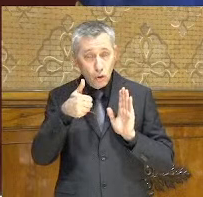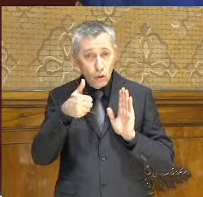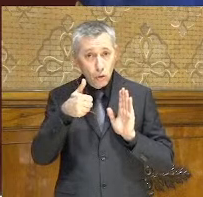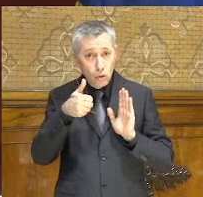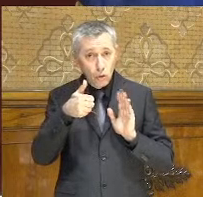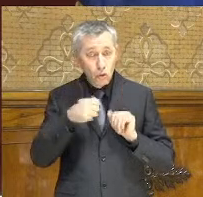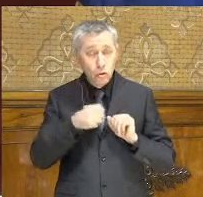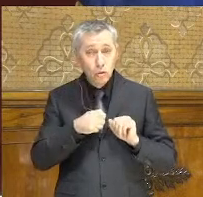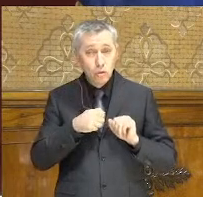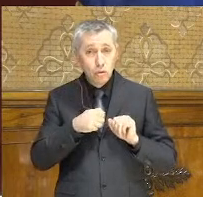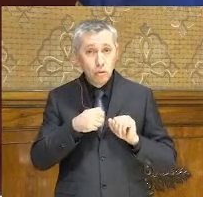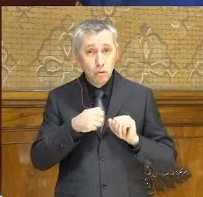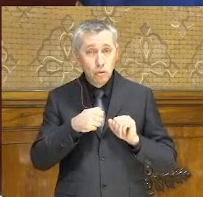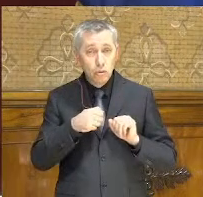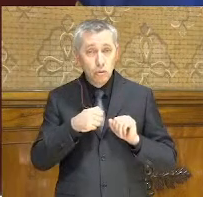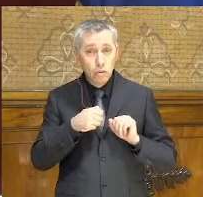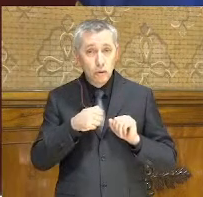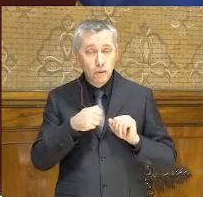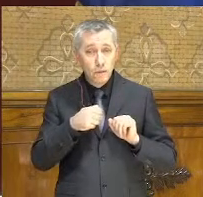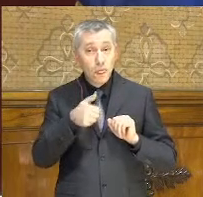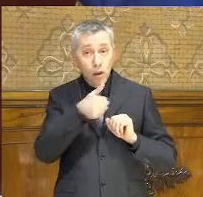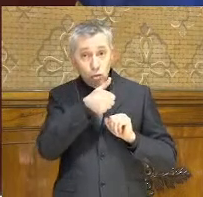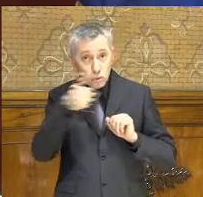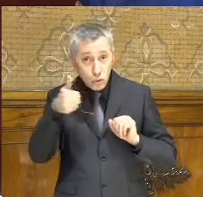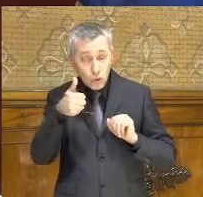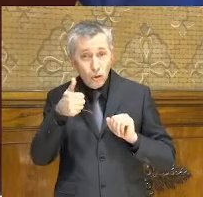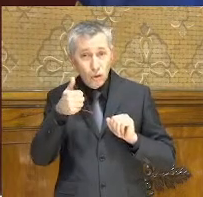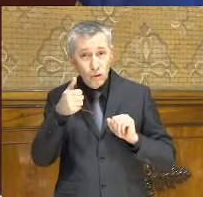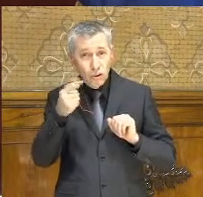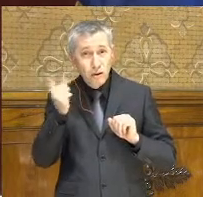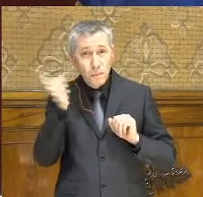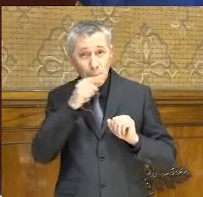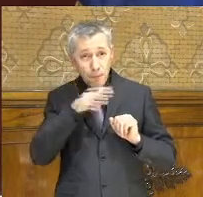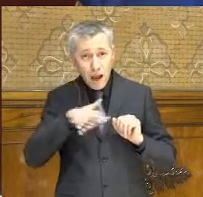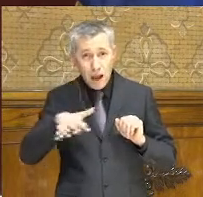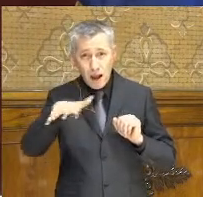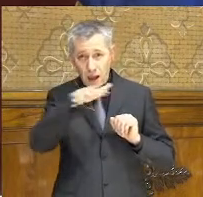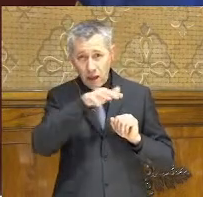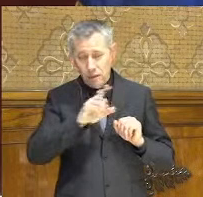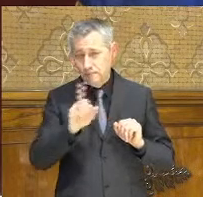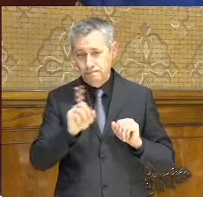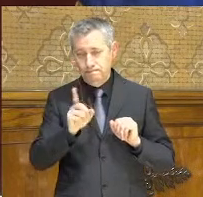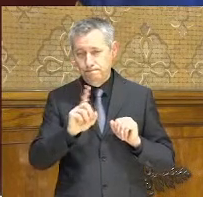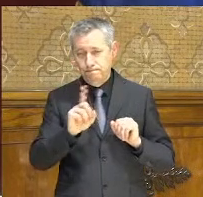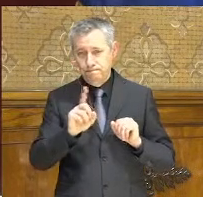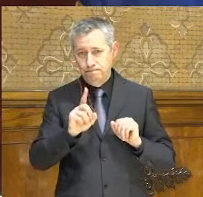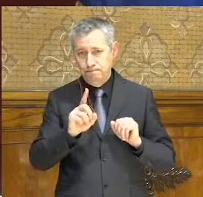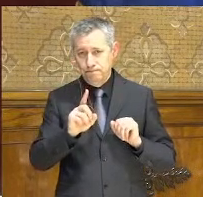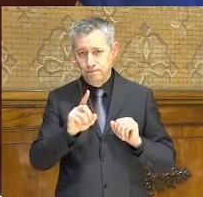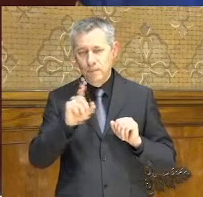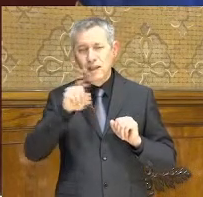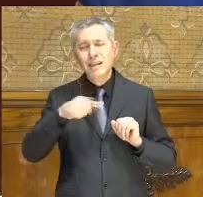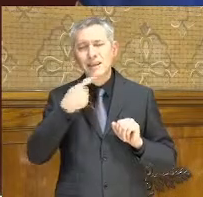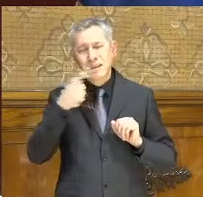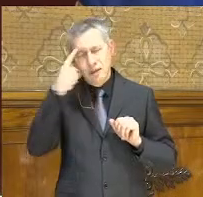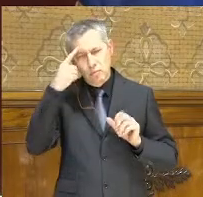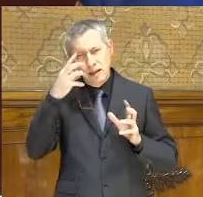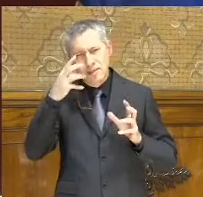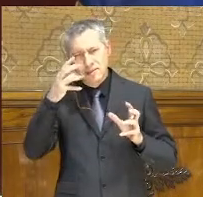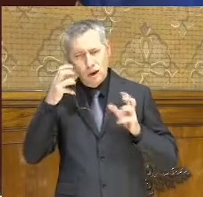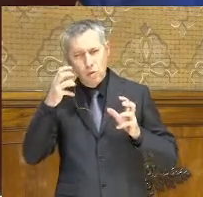in the harms they do, but those who've been traumatized,